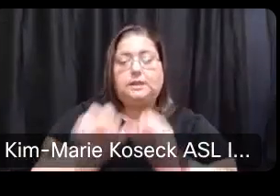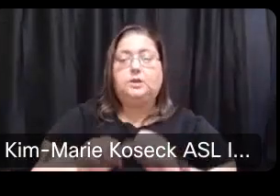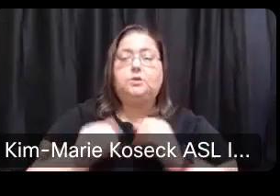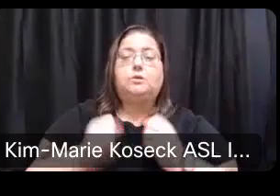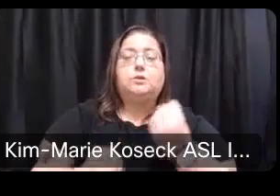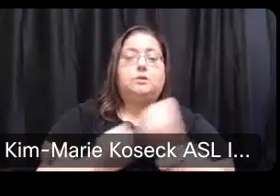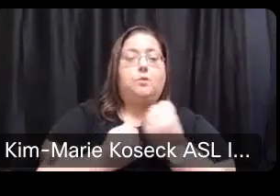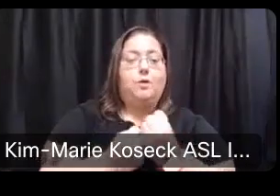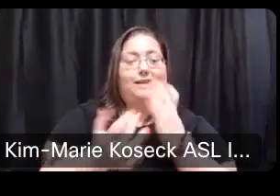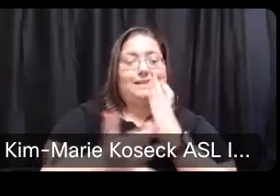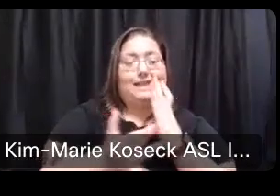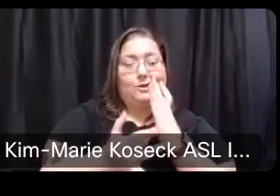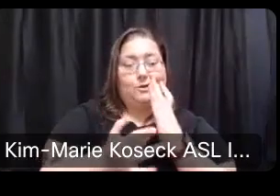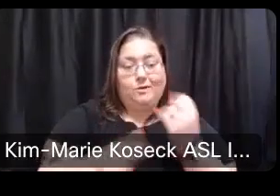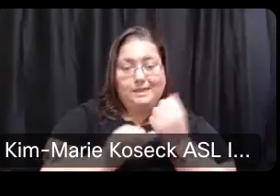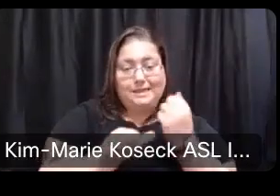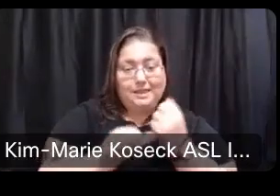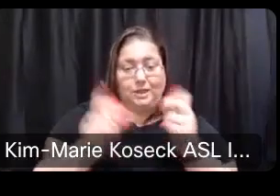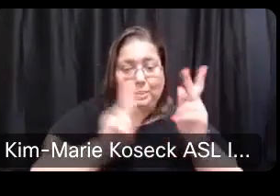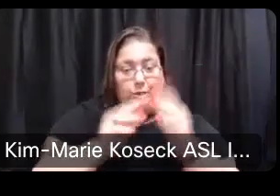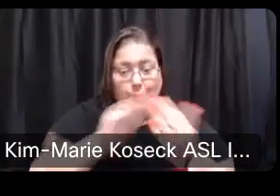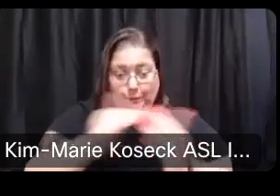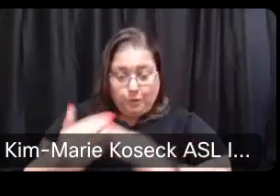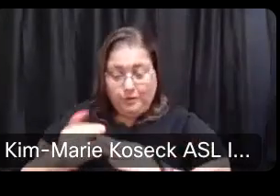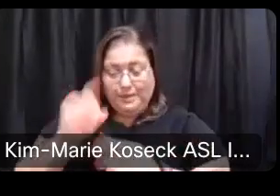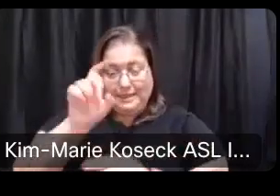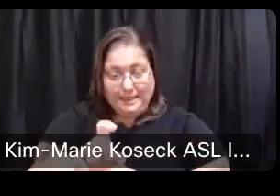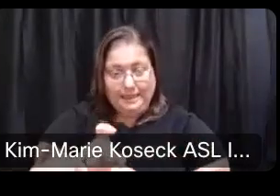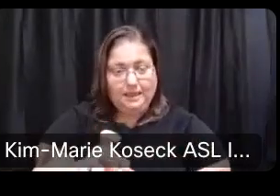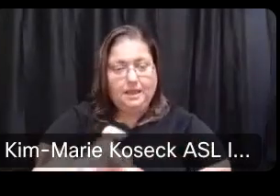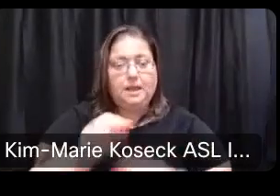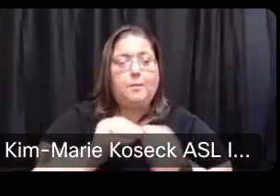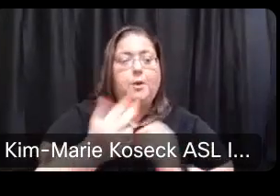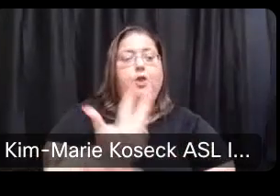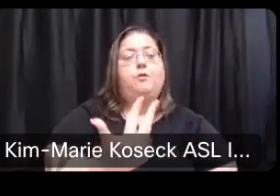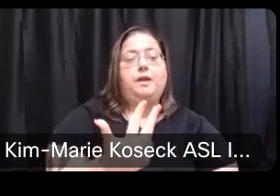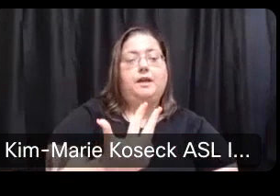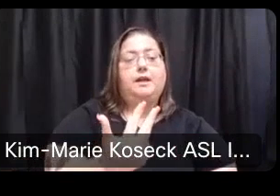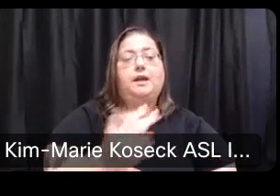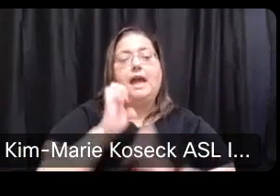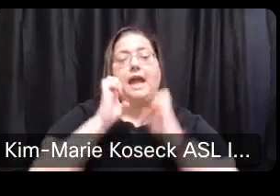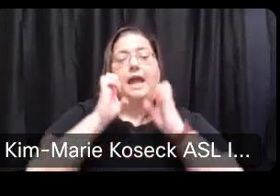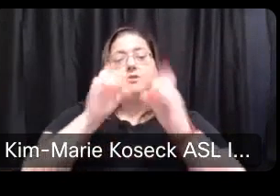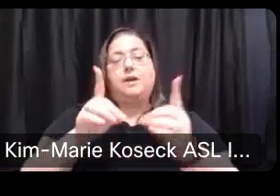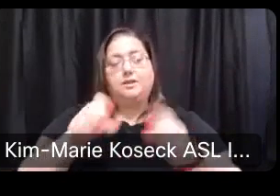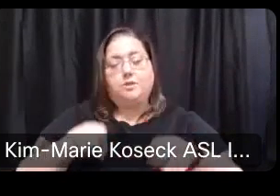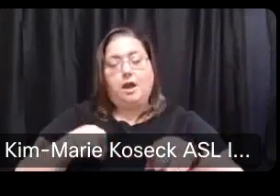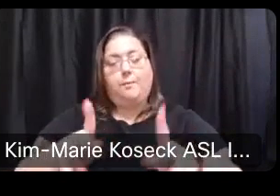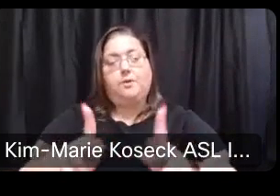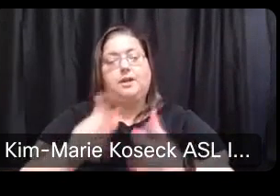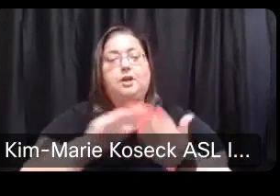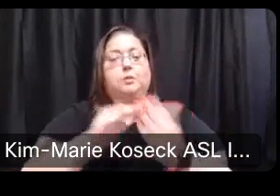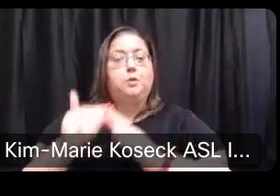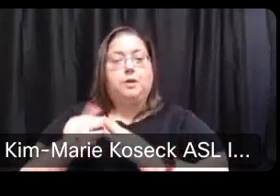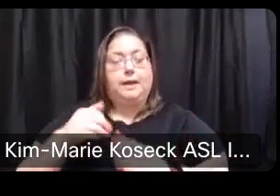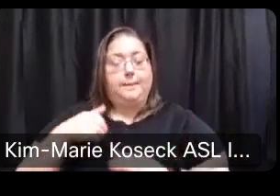and technical assistance to communities in need. Number 3, provide educational opportunities for community members